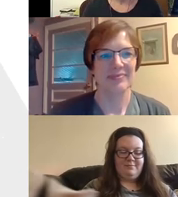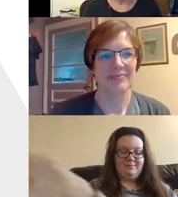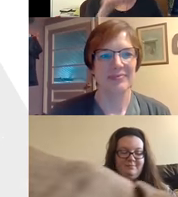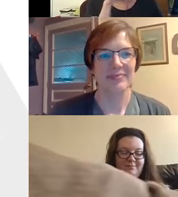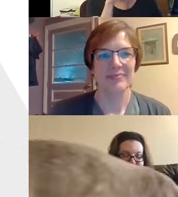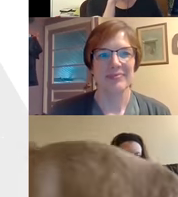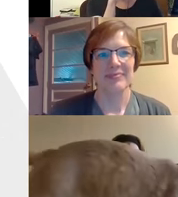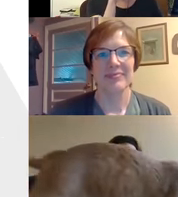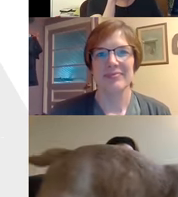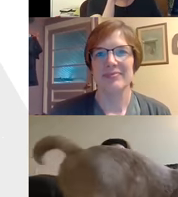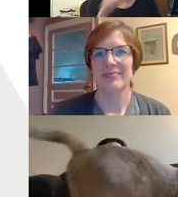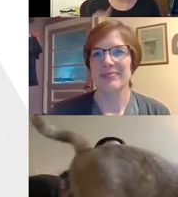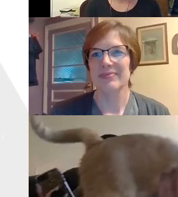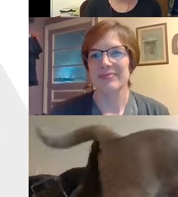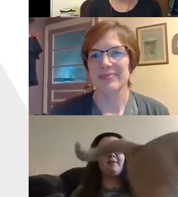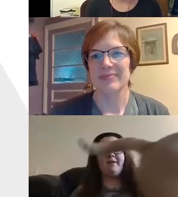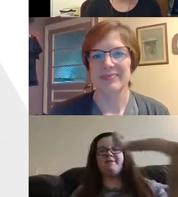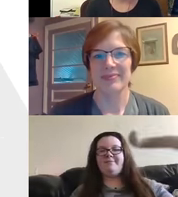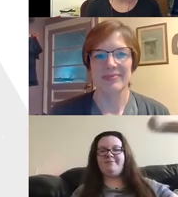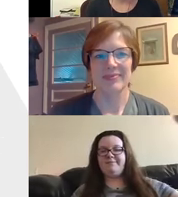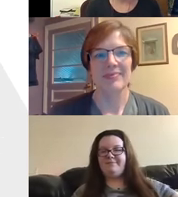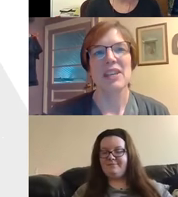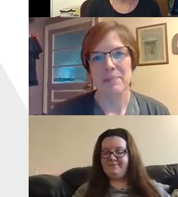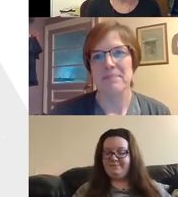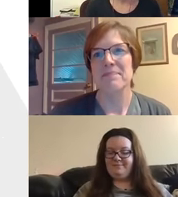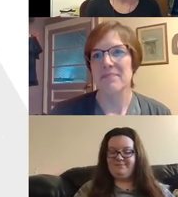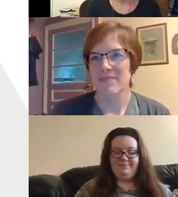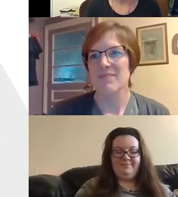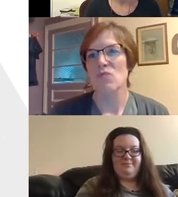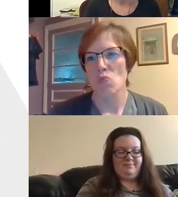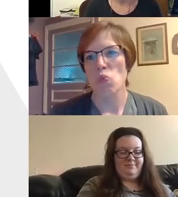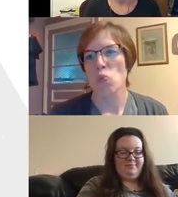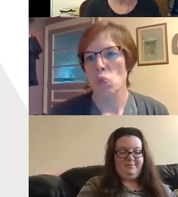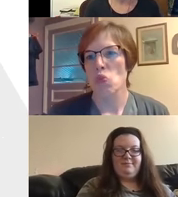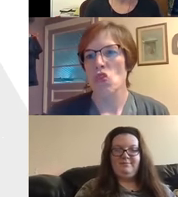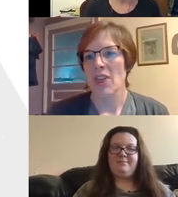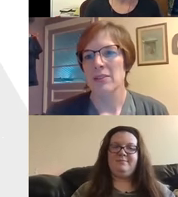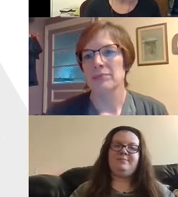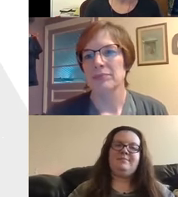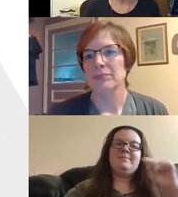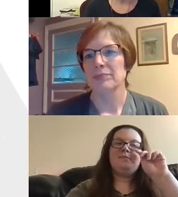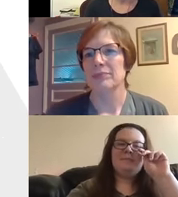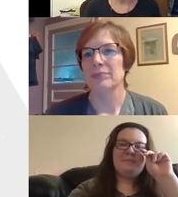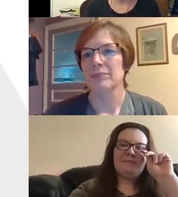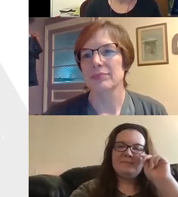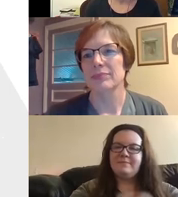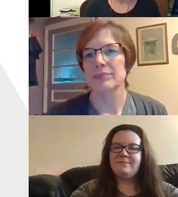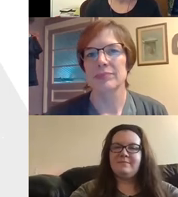All right. Can you see it? Yep. Yes. Okay.